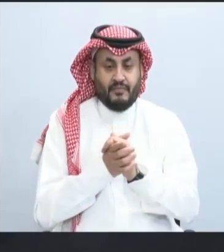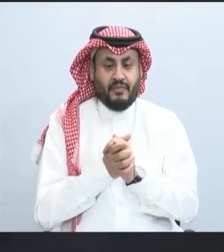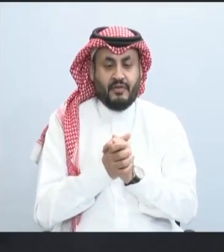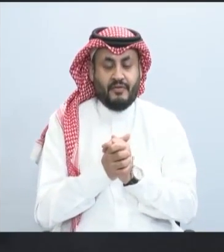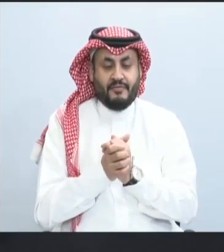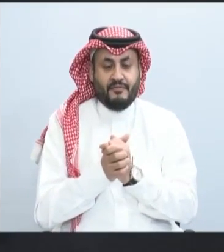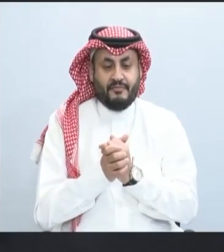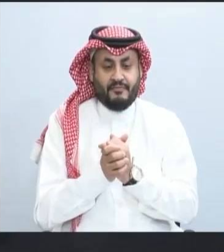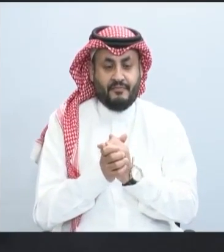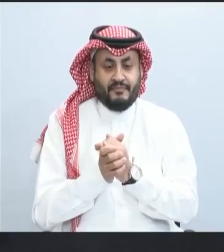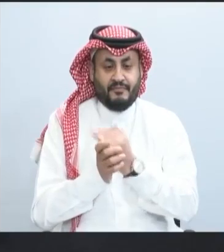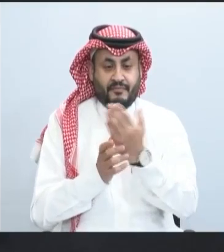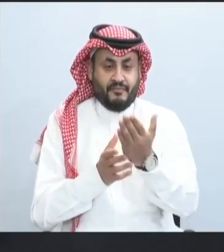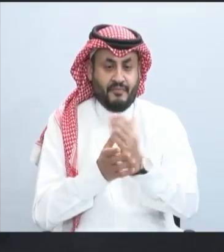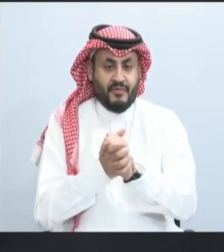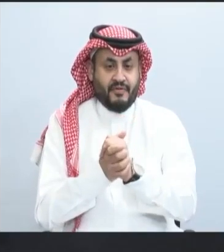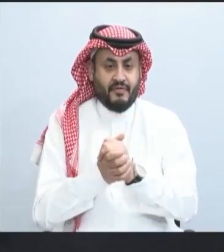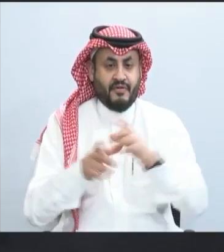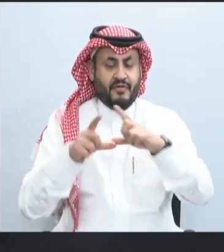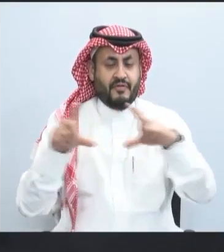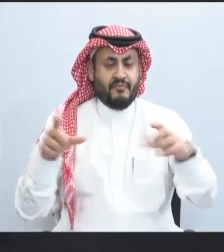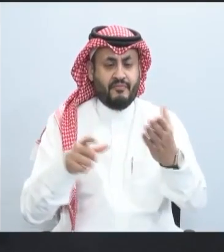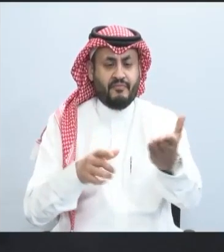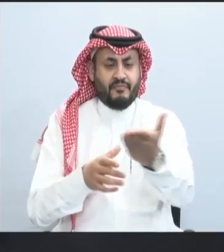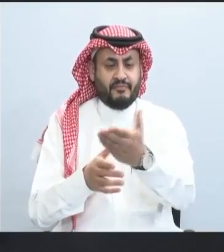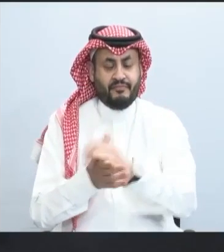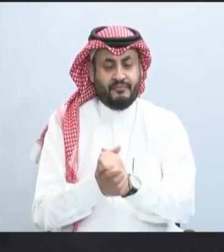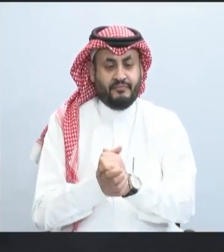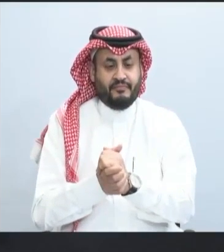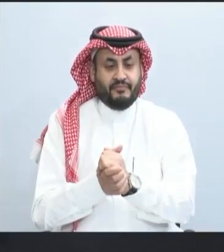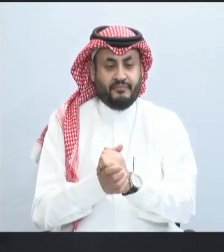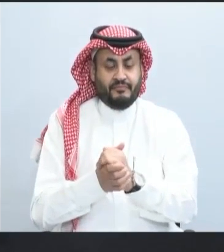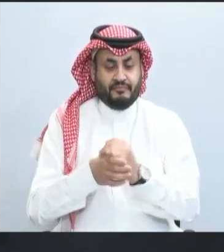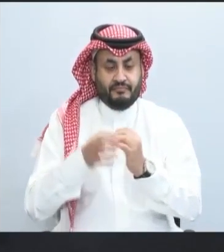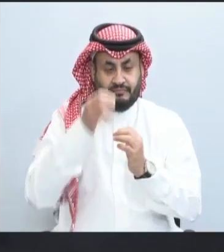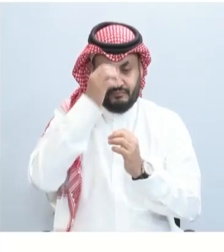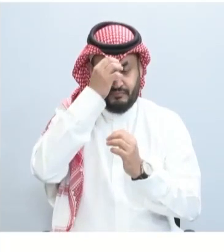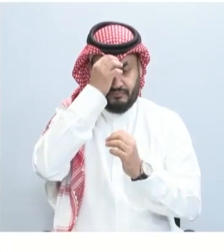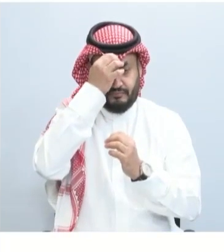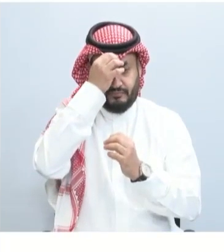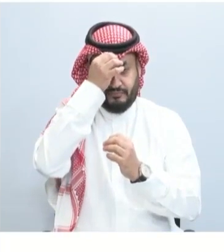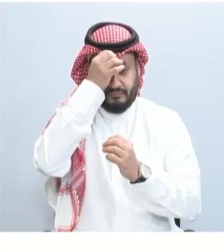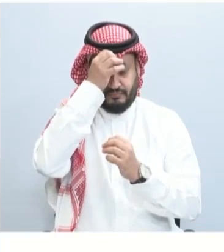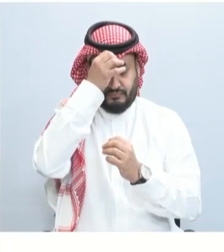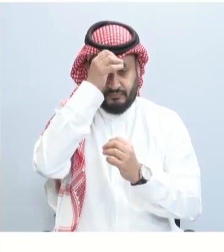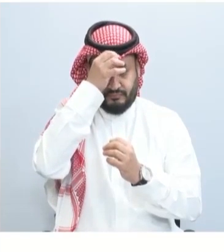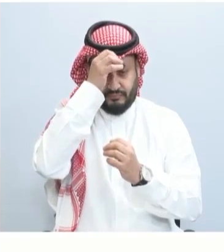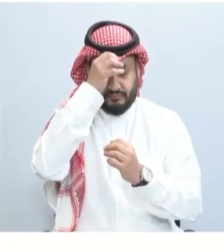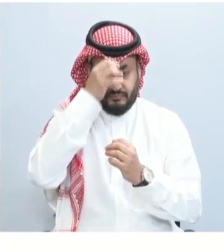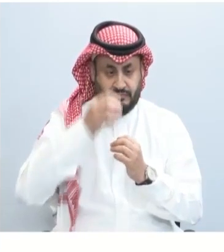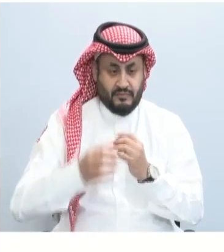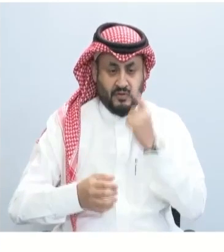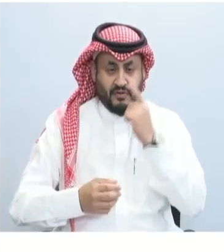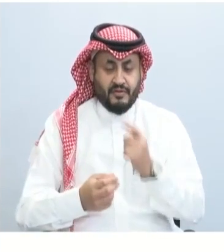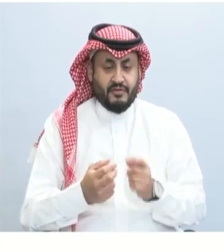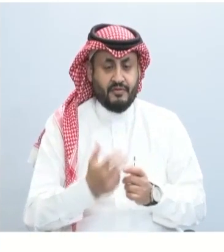give a very well-known example. So here, as you can see here in this table, we can see